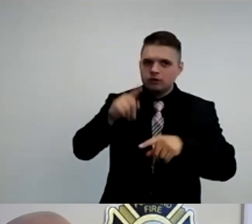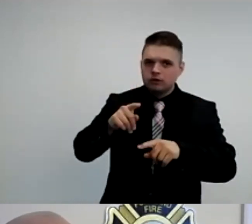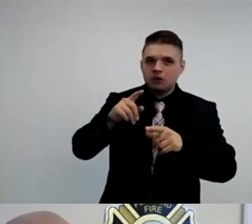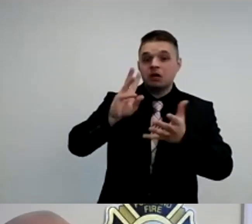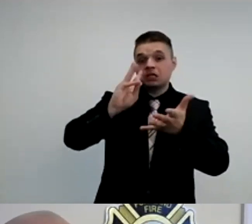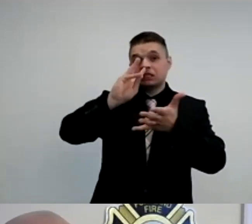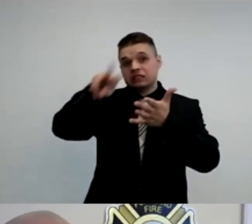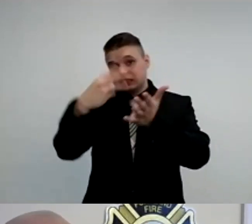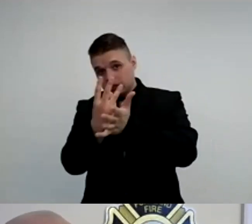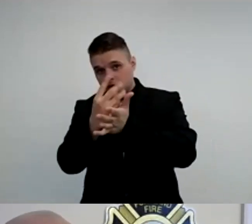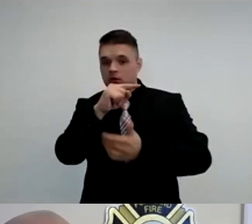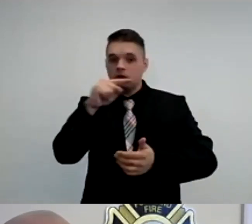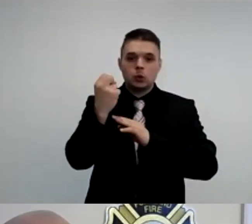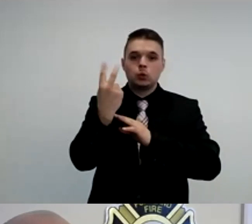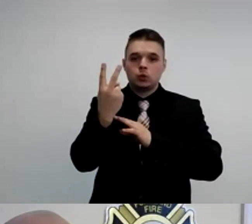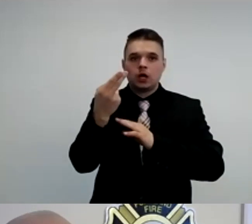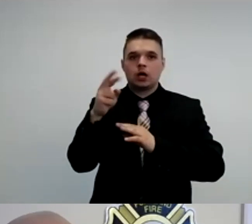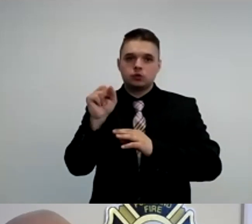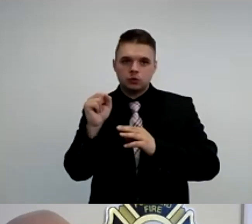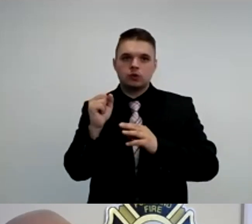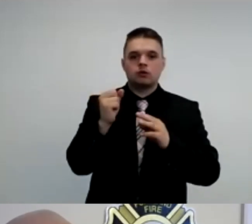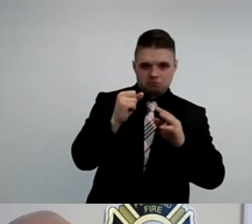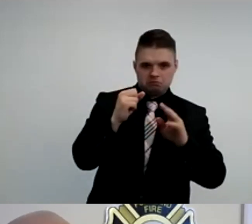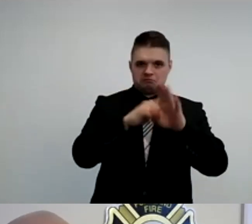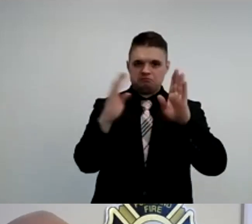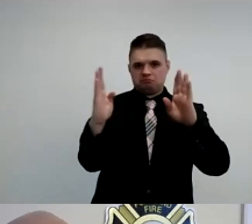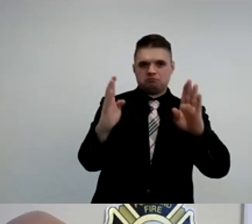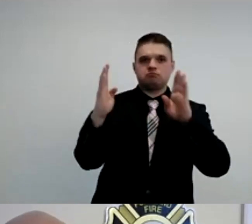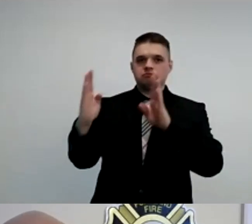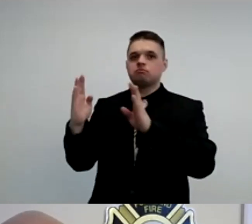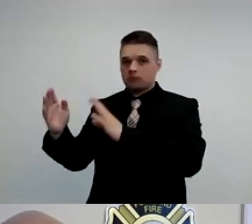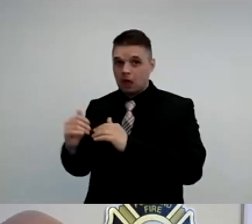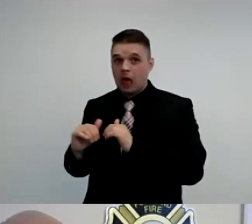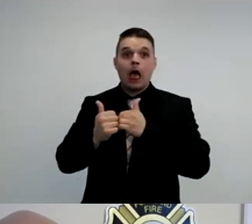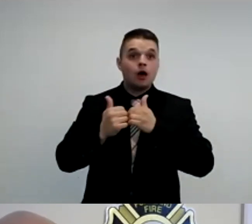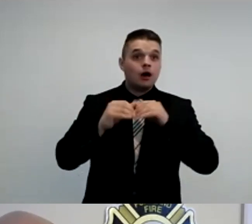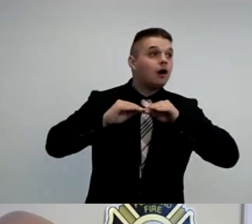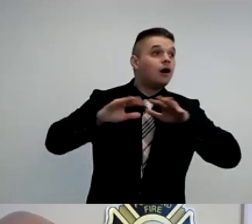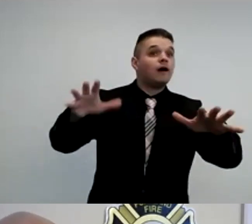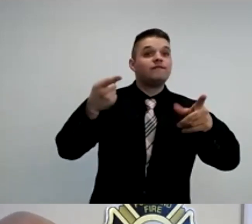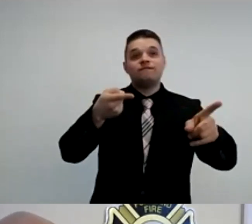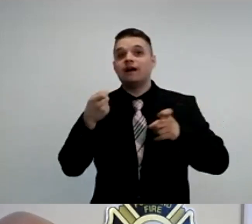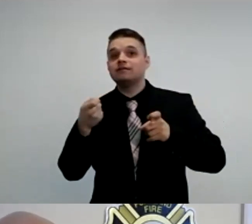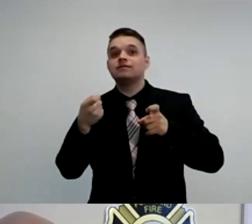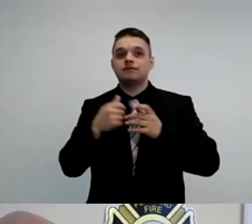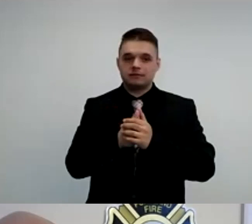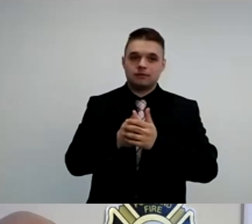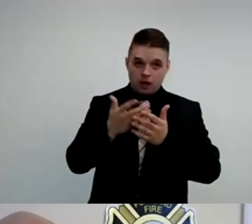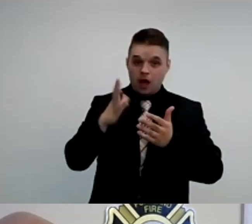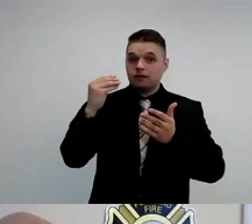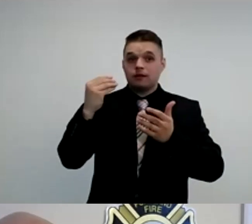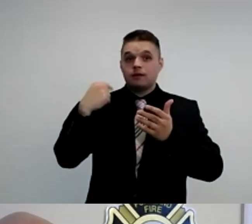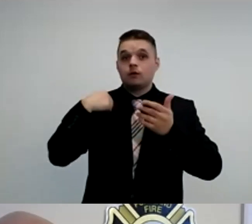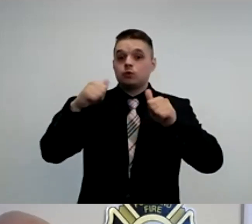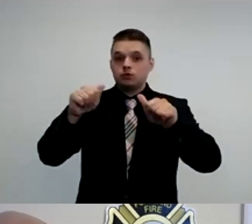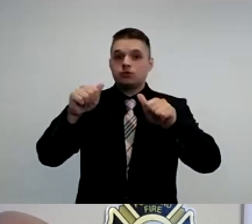this point, but as far as how we get that out to media, we asked a little bit of patience as we're like really trying to